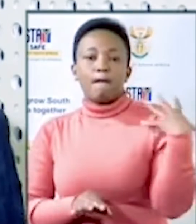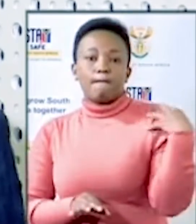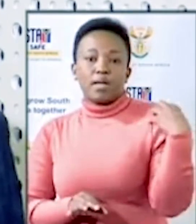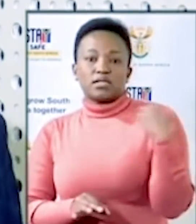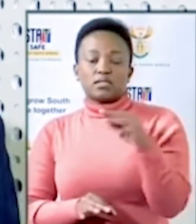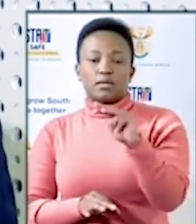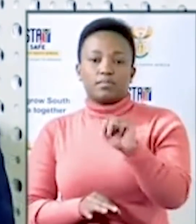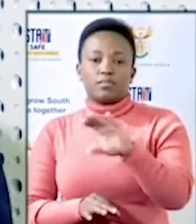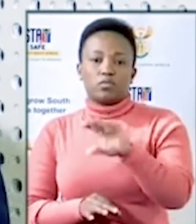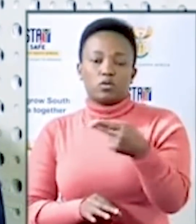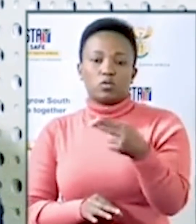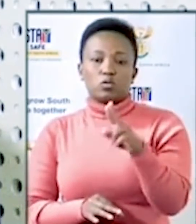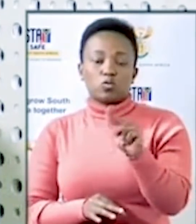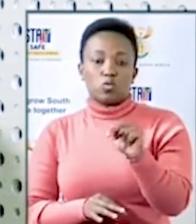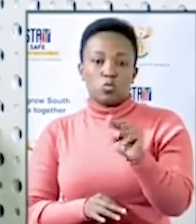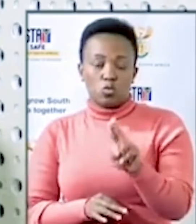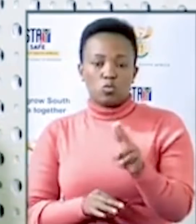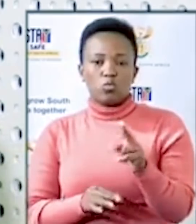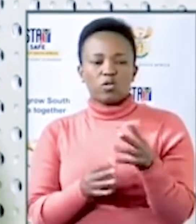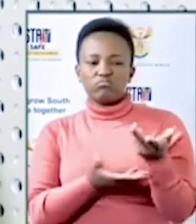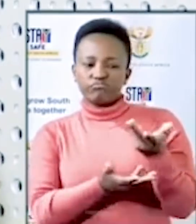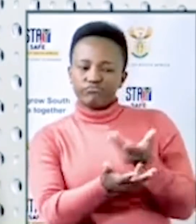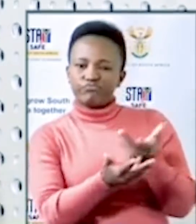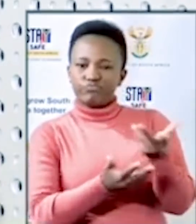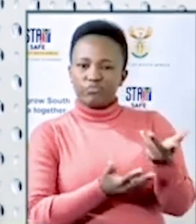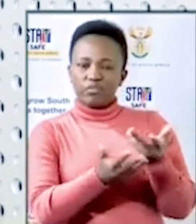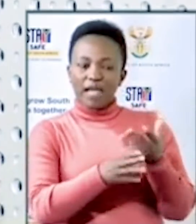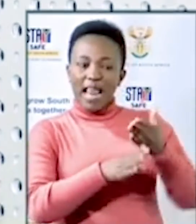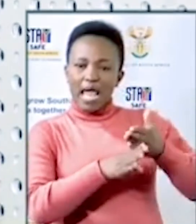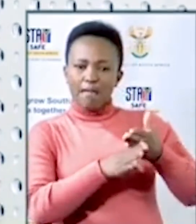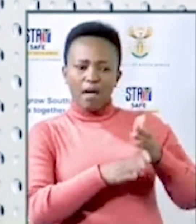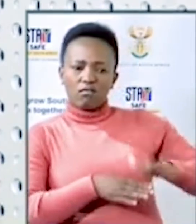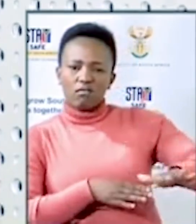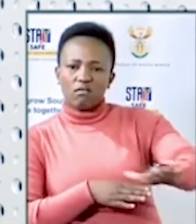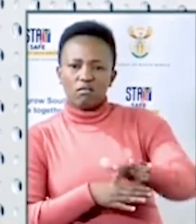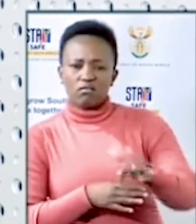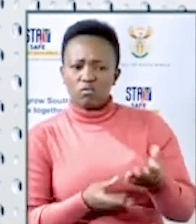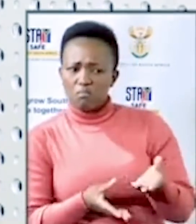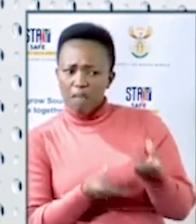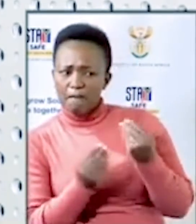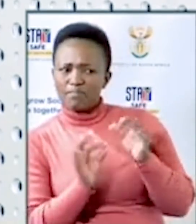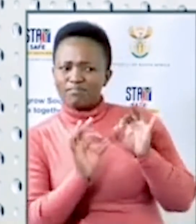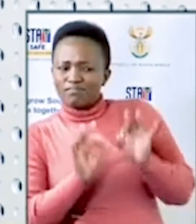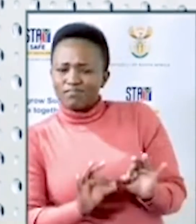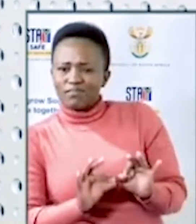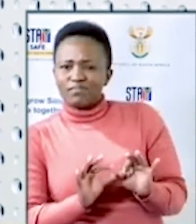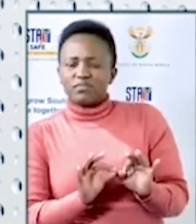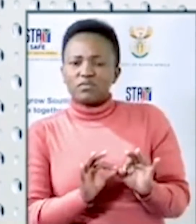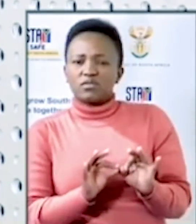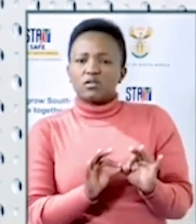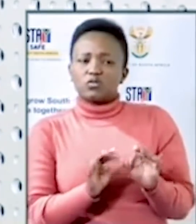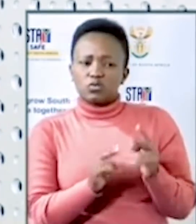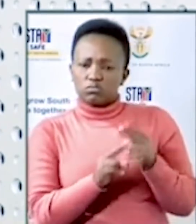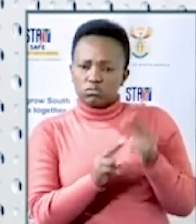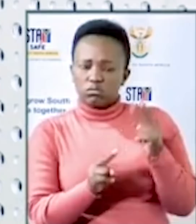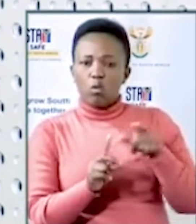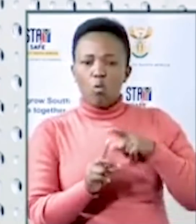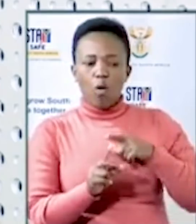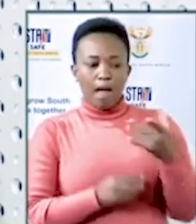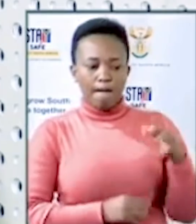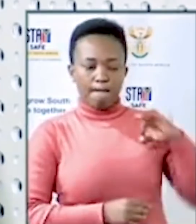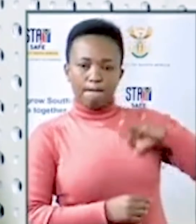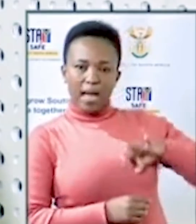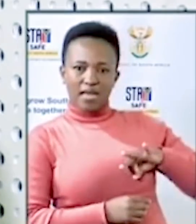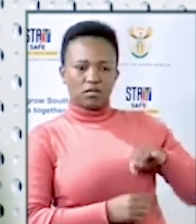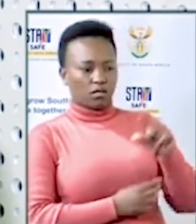our partners in the labor movement to find a balanced solution that sets compensation at an